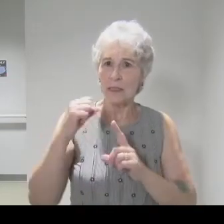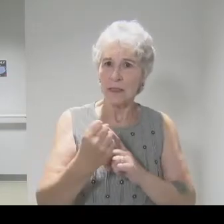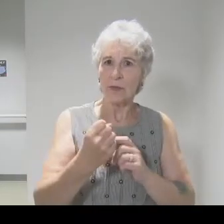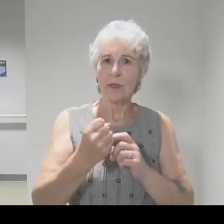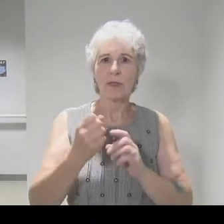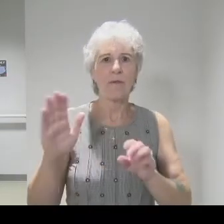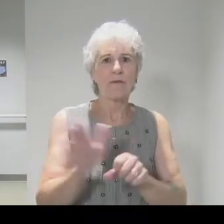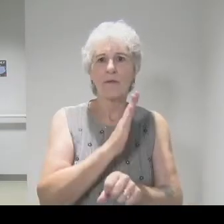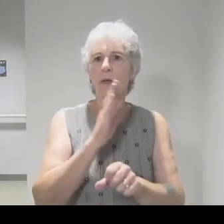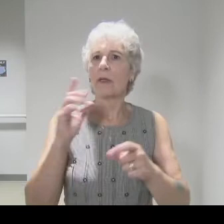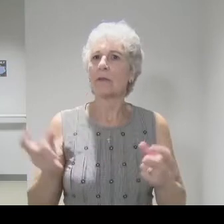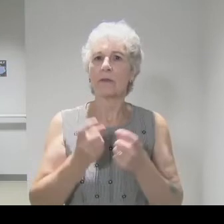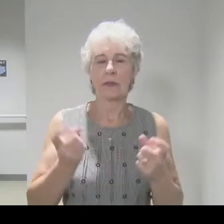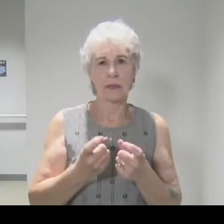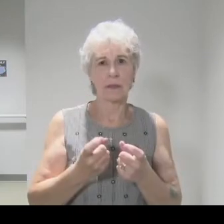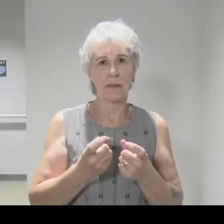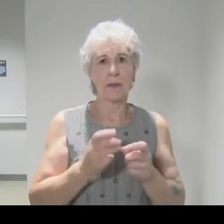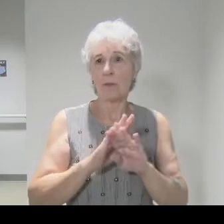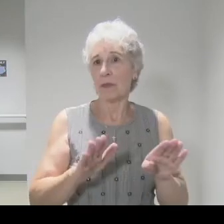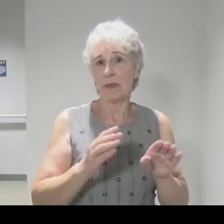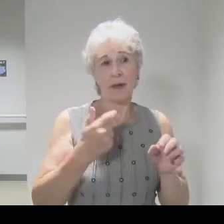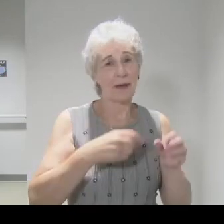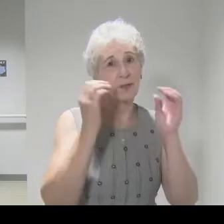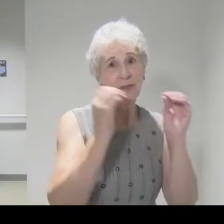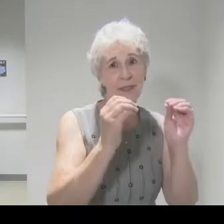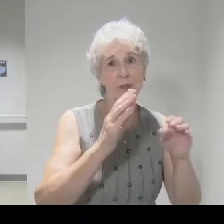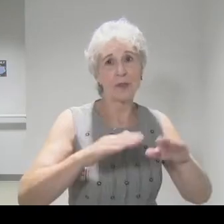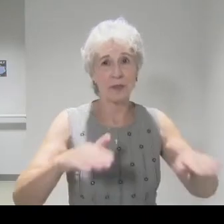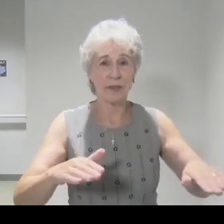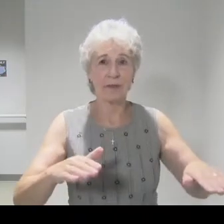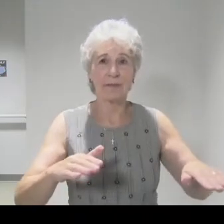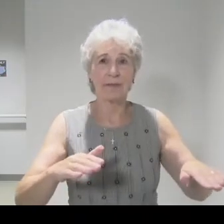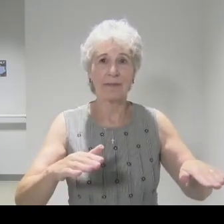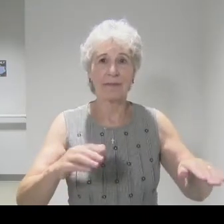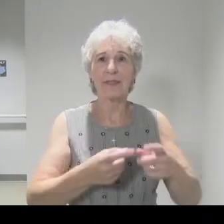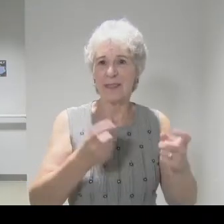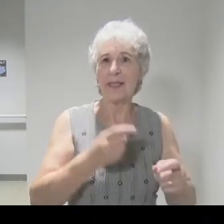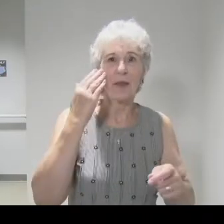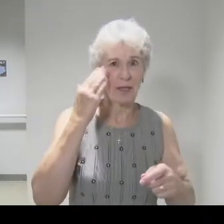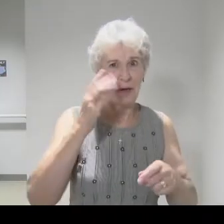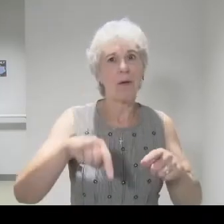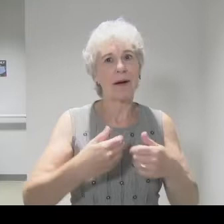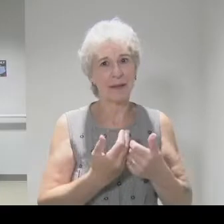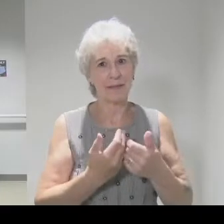Lord. We don't have to teach our children to sin. They learn how to do that all by themselves.